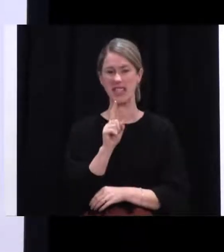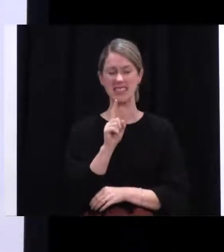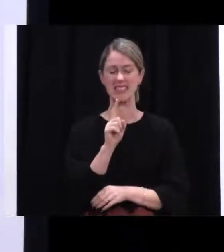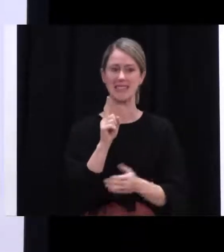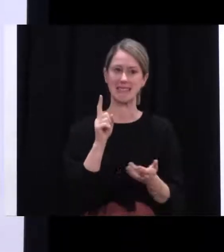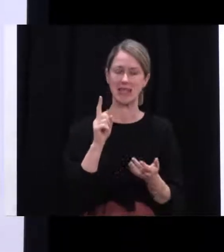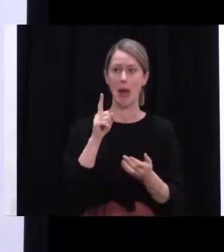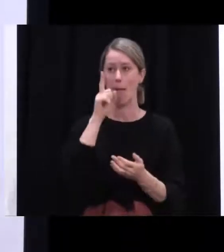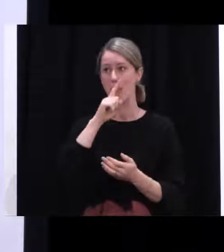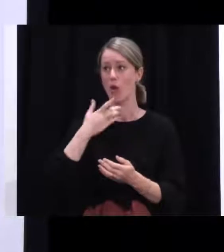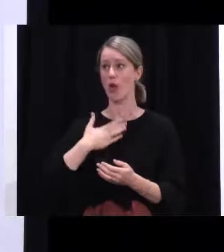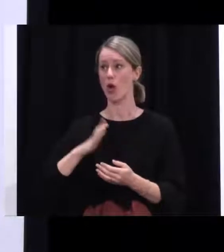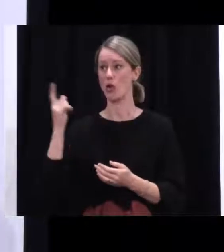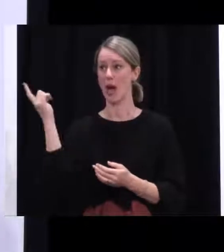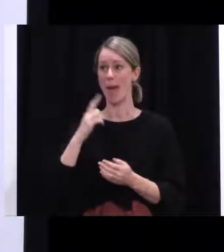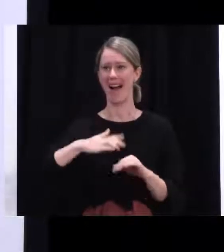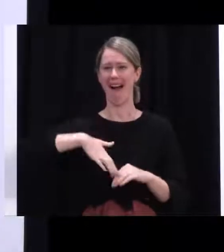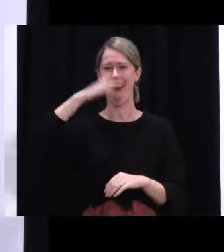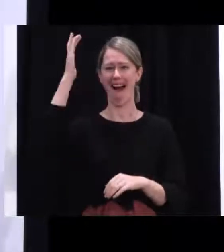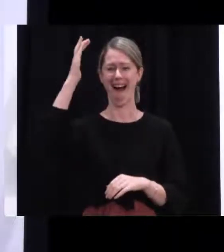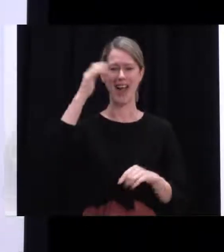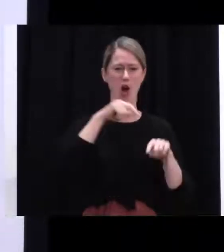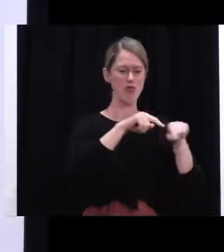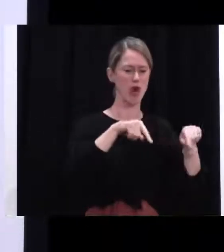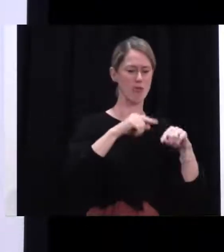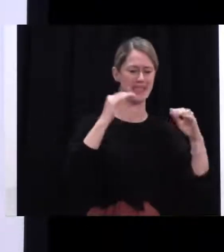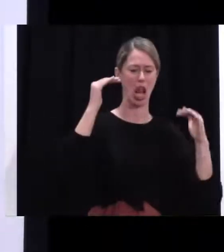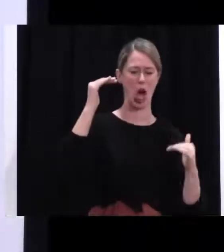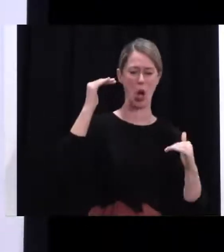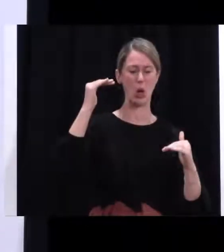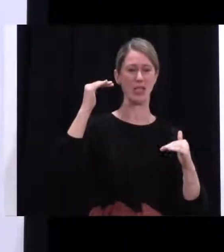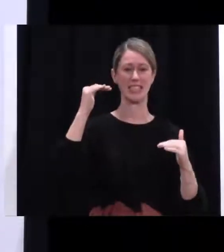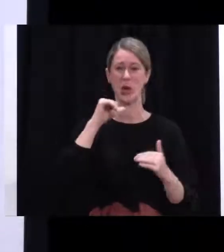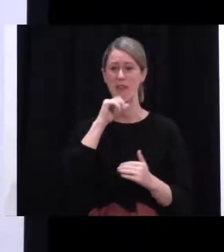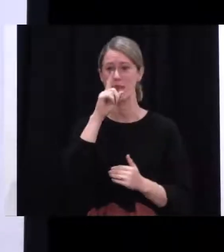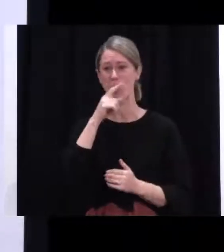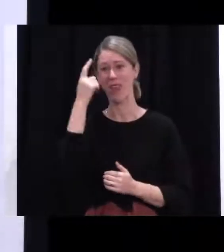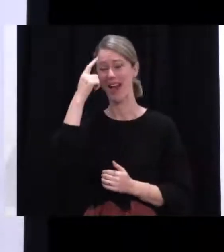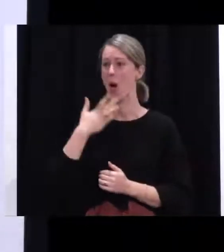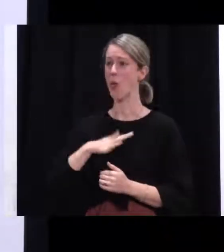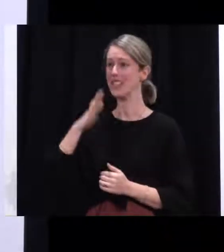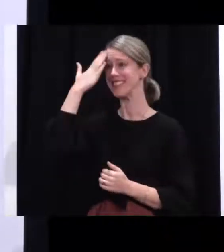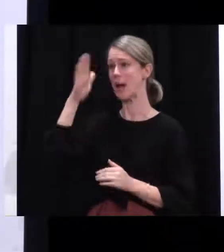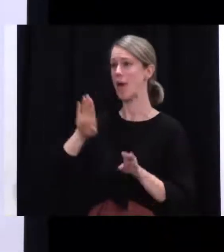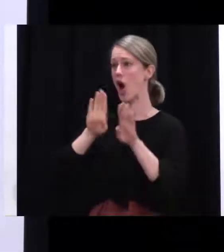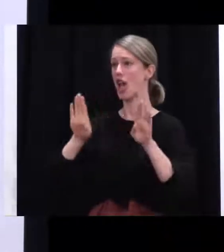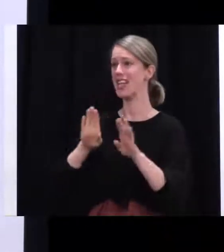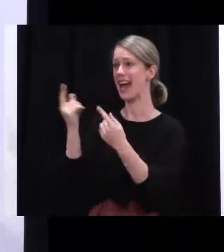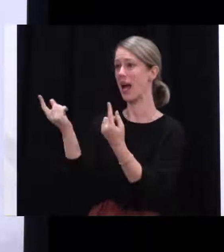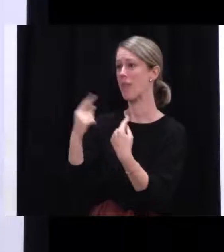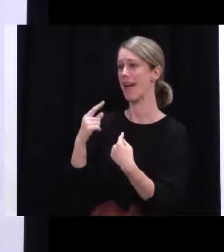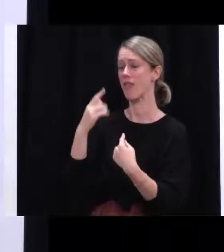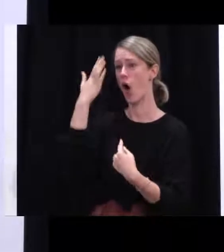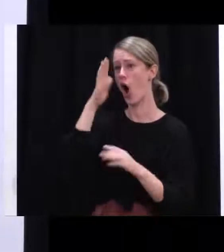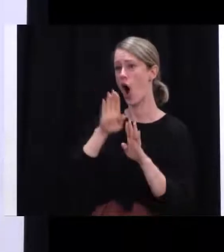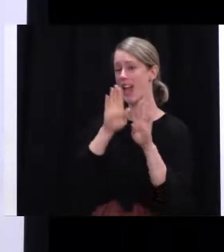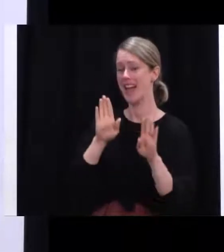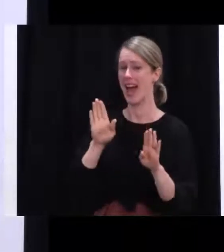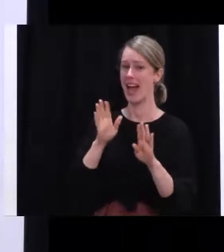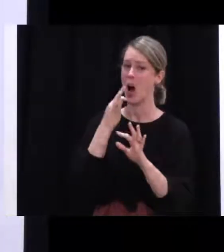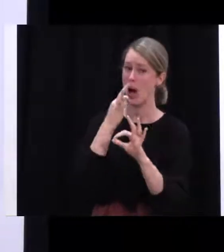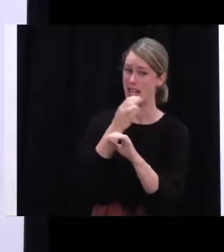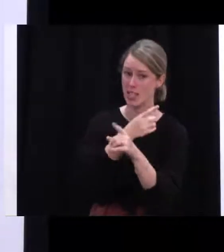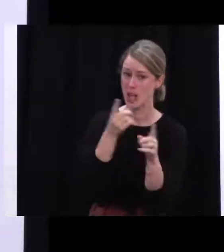there is a lot of demand. So those who were hoping to have a summer holiday in New Zealand, my request of